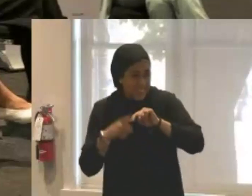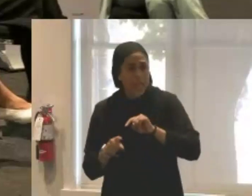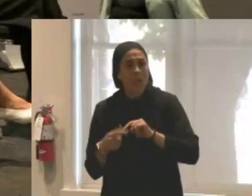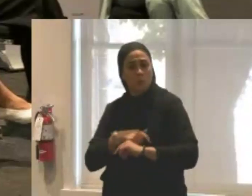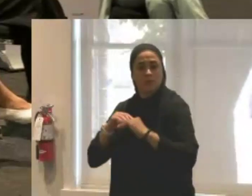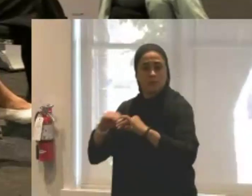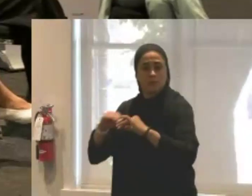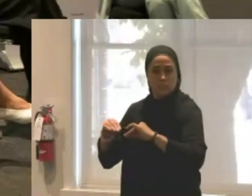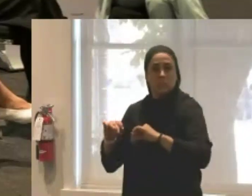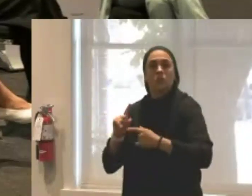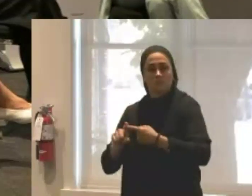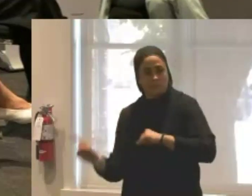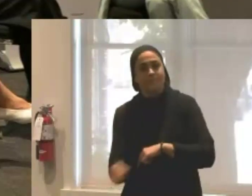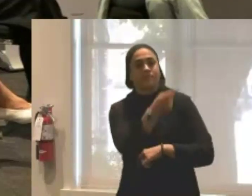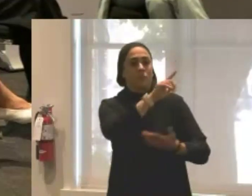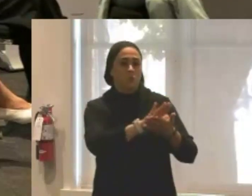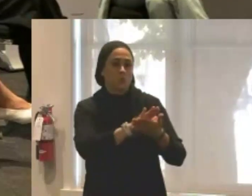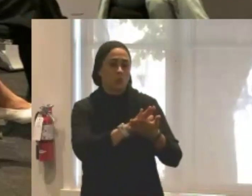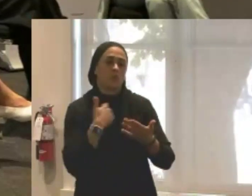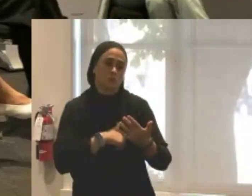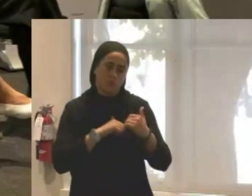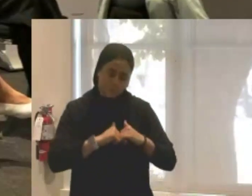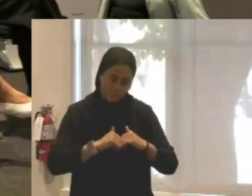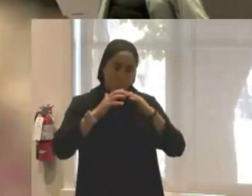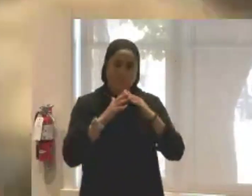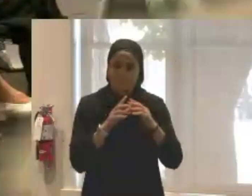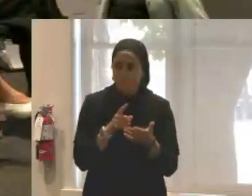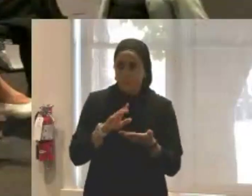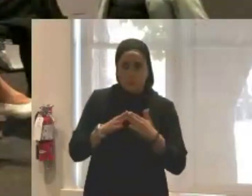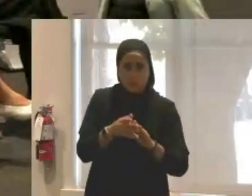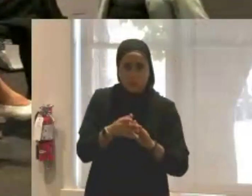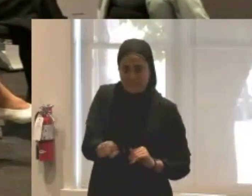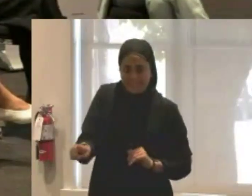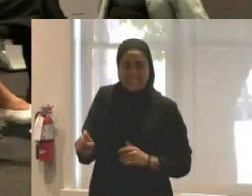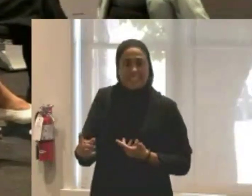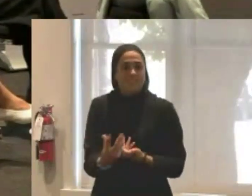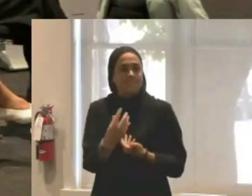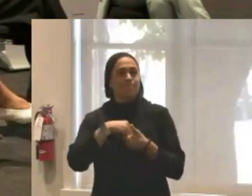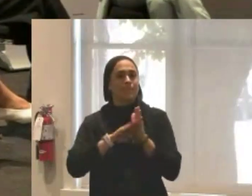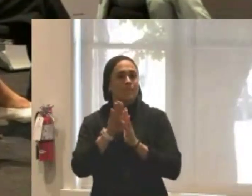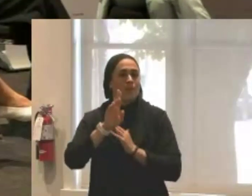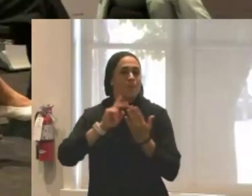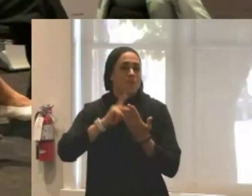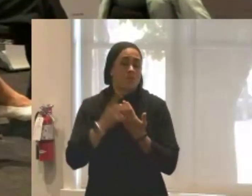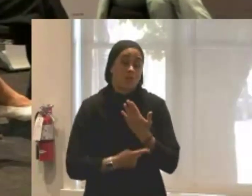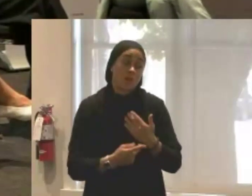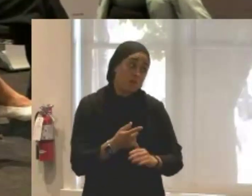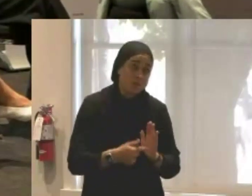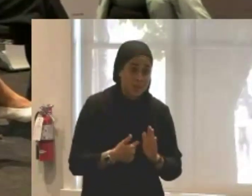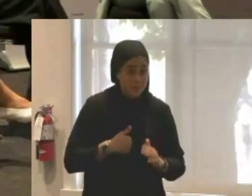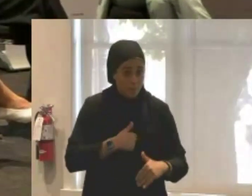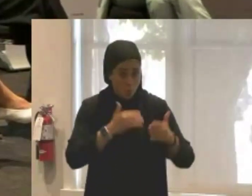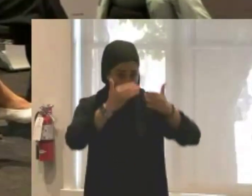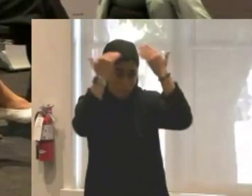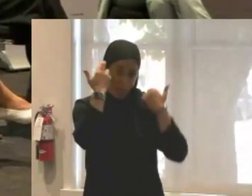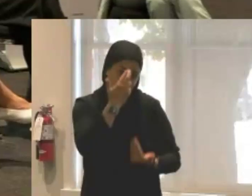generating community-based needs into a program. And our center, the reason I said sometimes we go in over our head is capacity